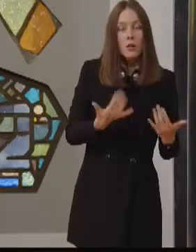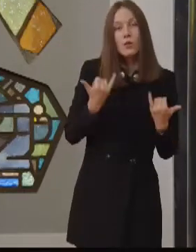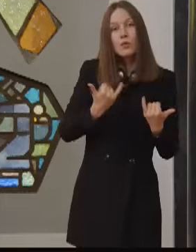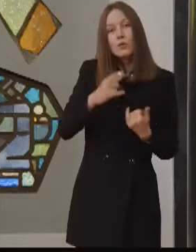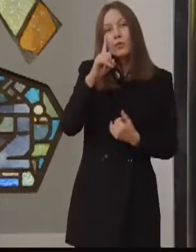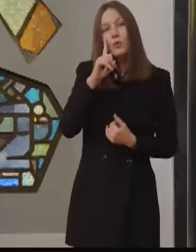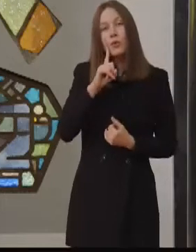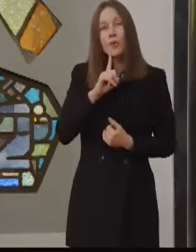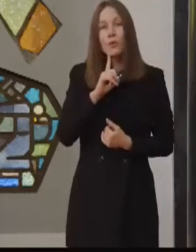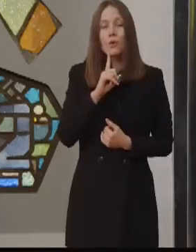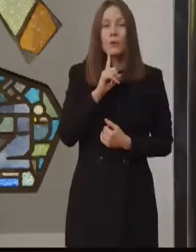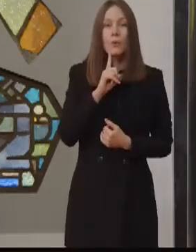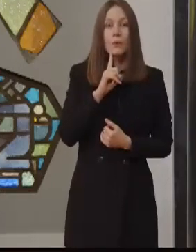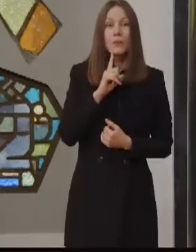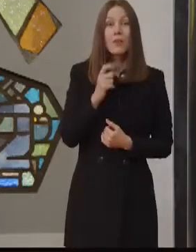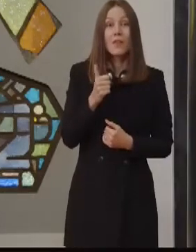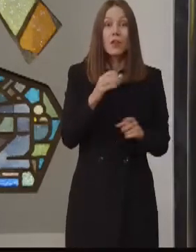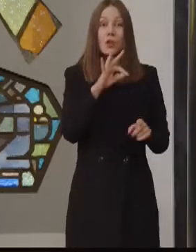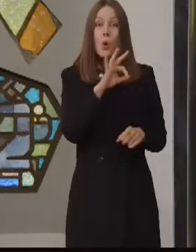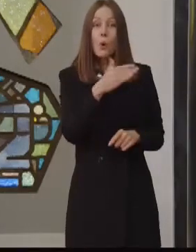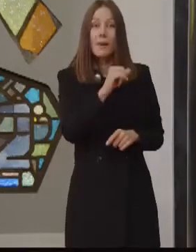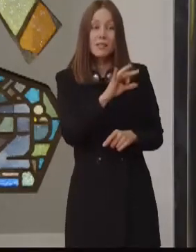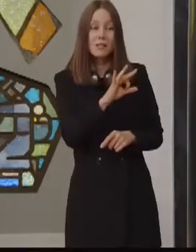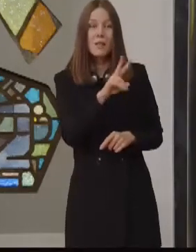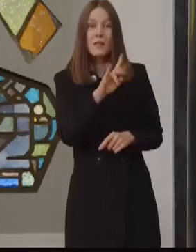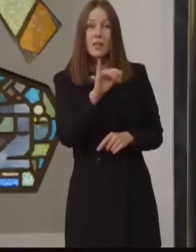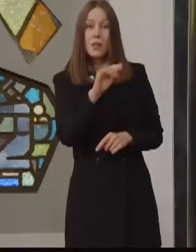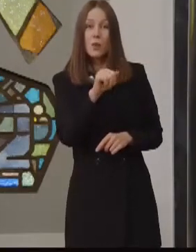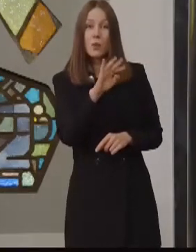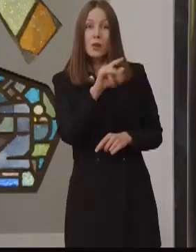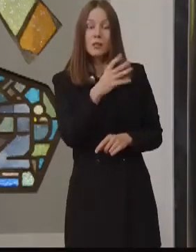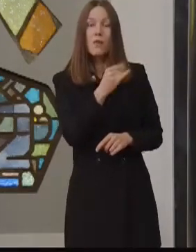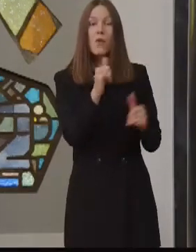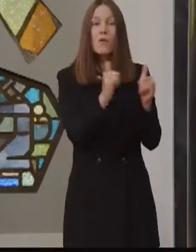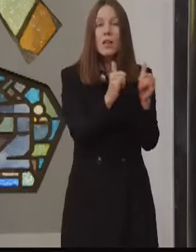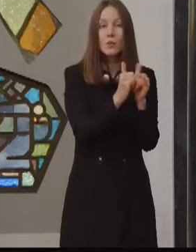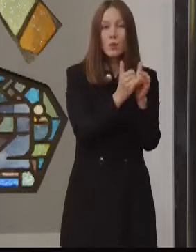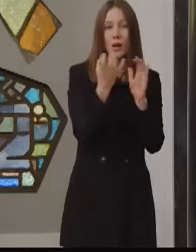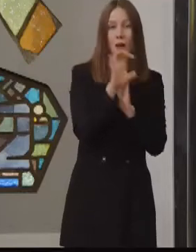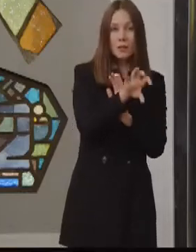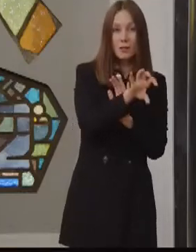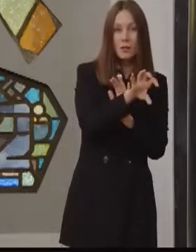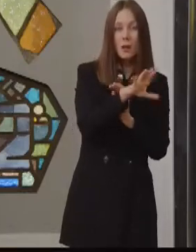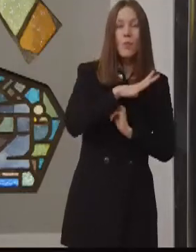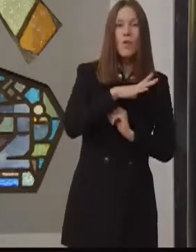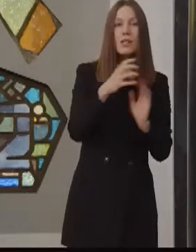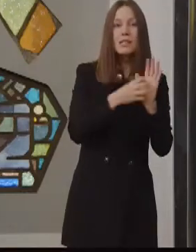irrespective of the reality. Today, I'd like to use the opportunity and